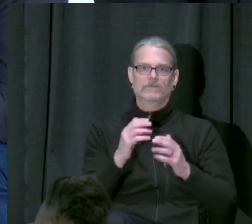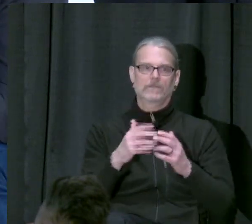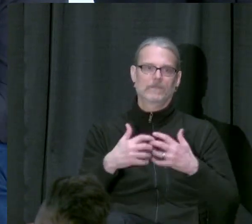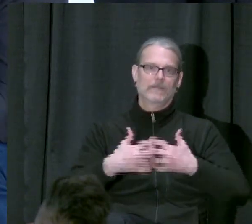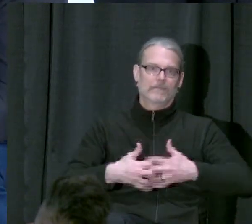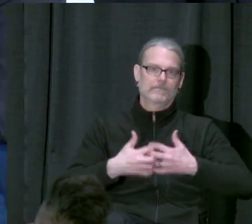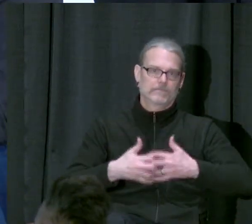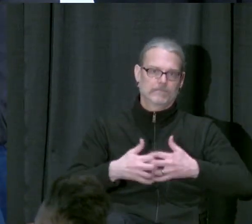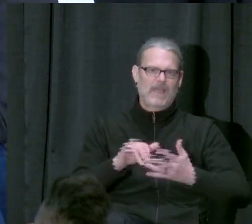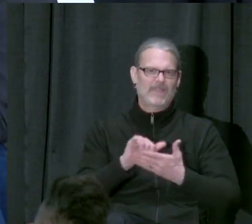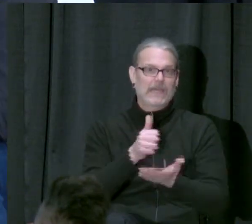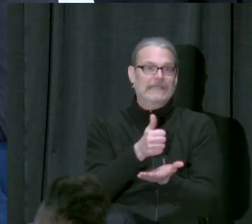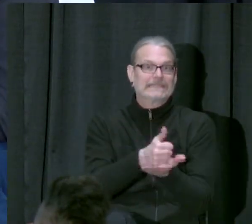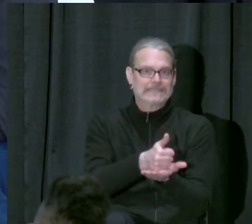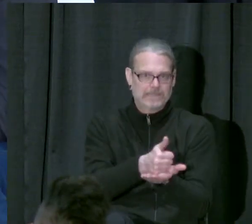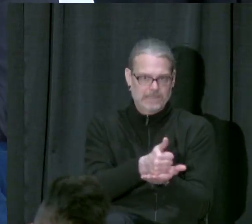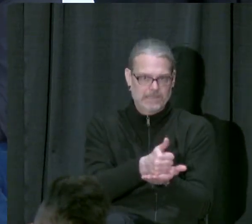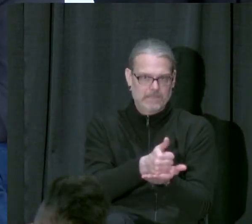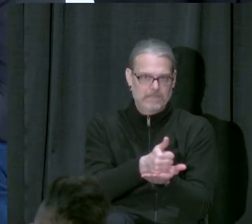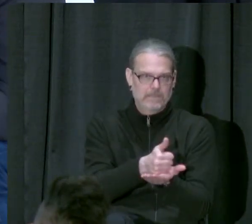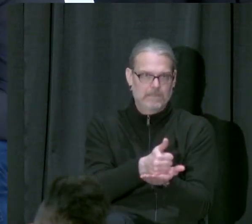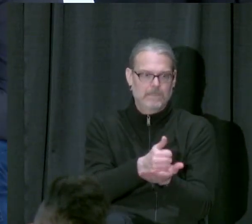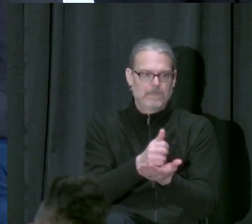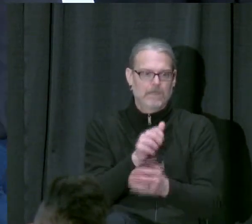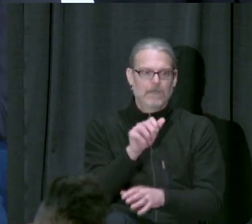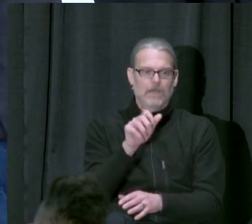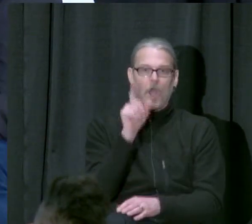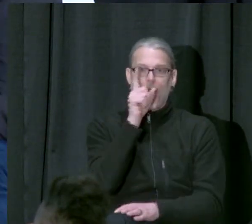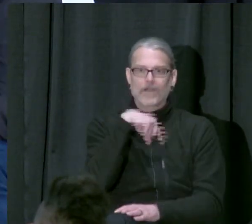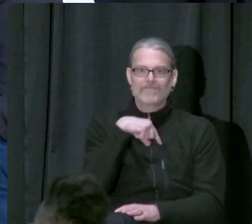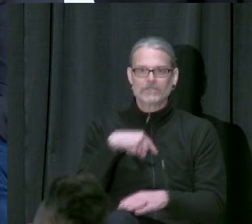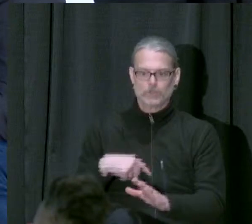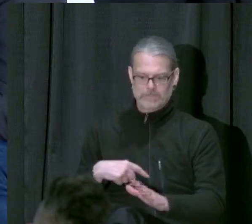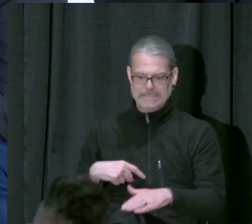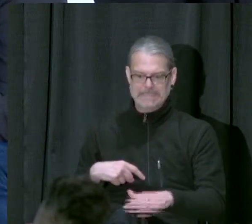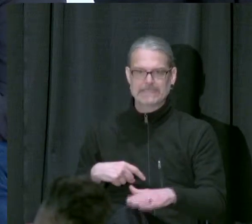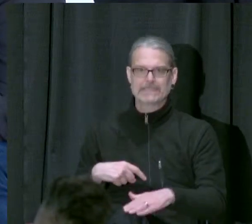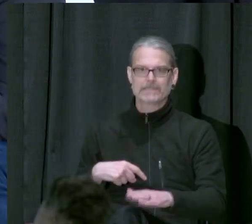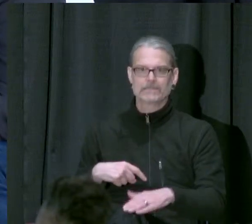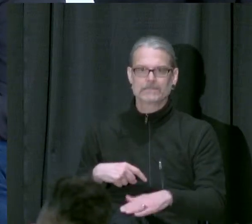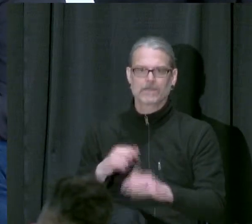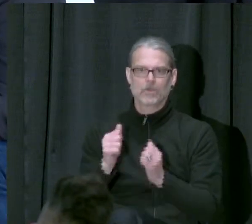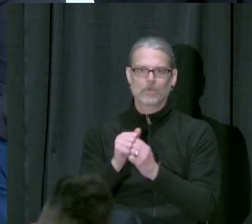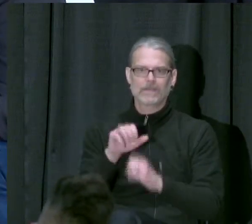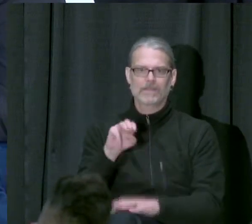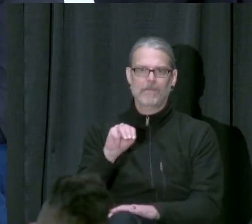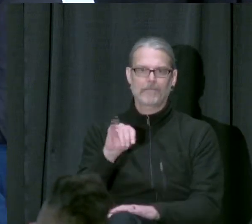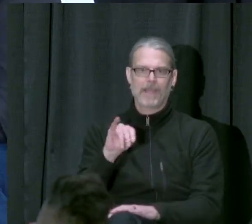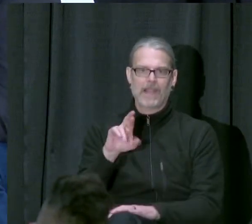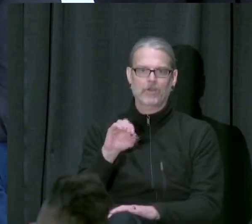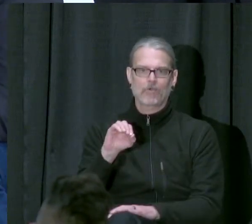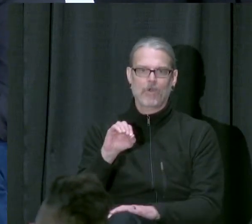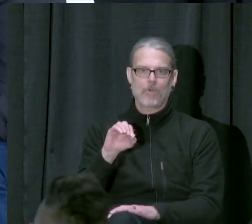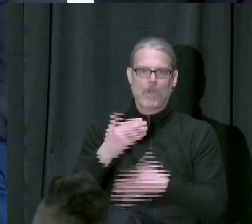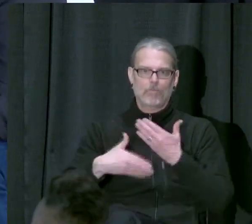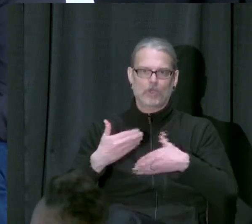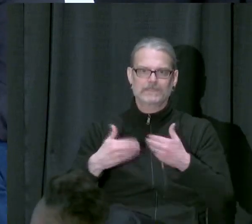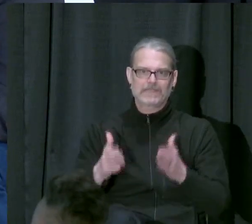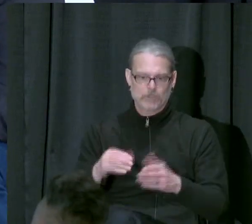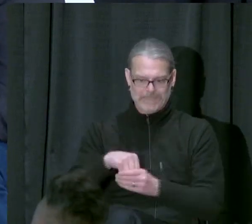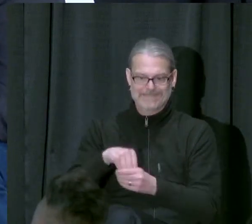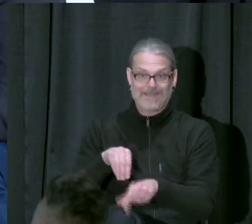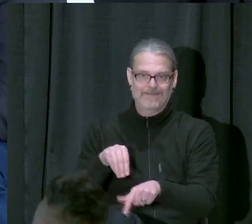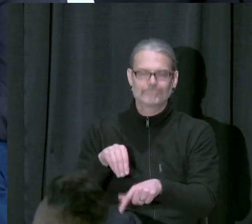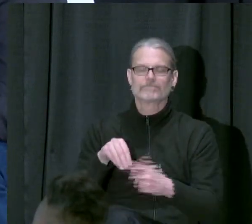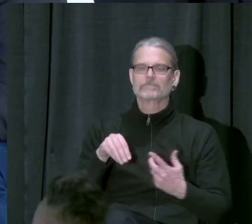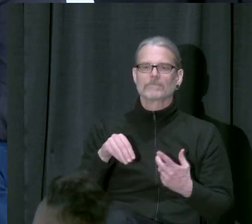assisted artificial knees that had microprocessors in them. So we haven't ourselves worked on anything specific,